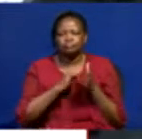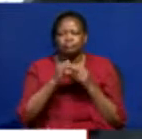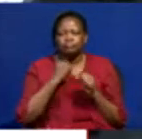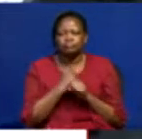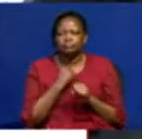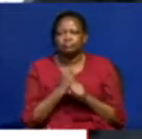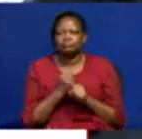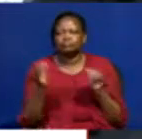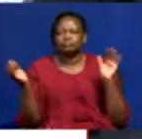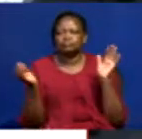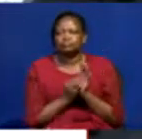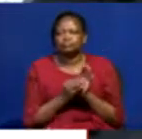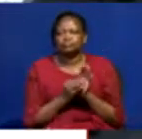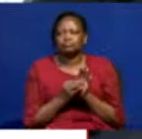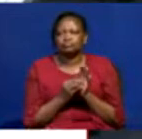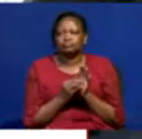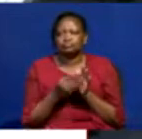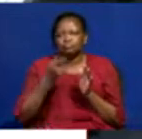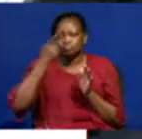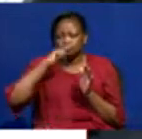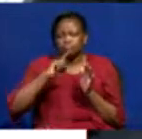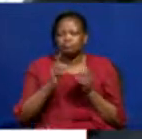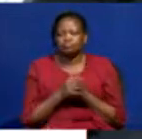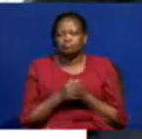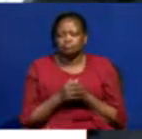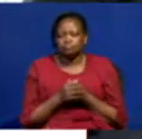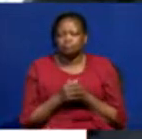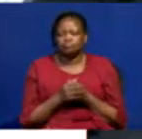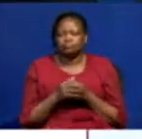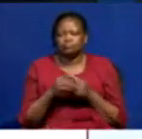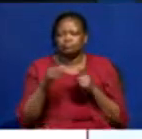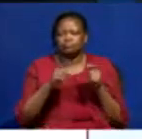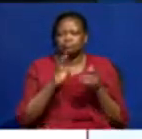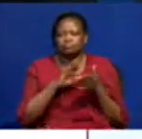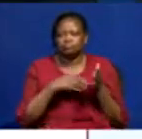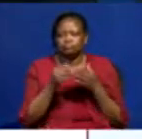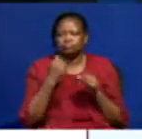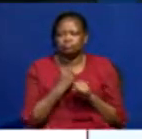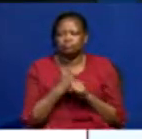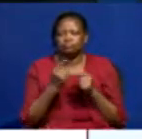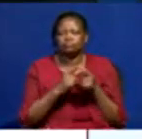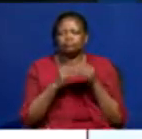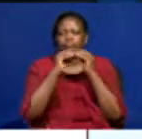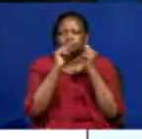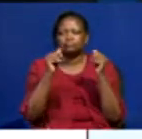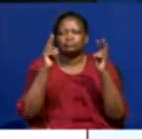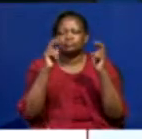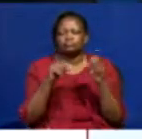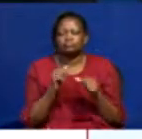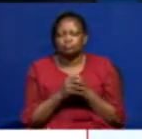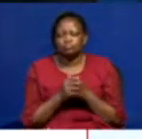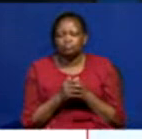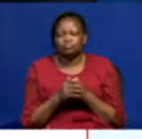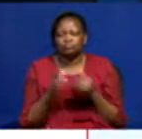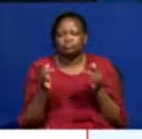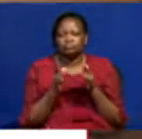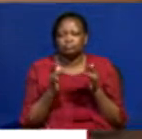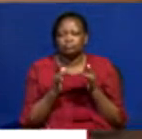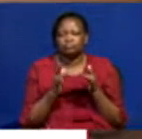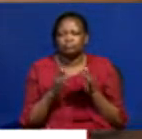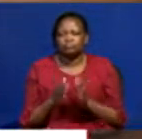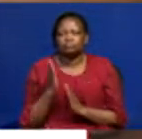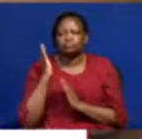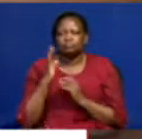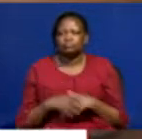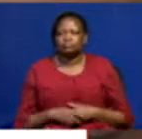doing is anchored on a sound policy, legal and regulatory framework, and we also have to address issues of cyber